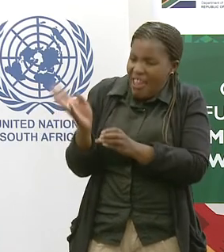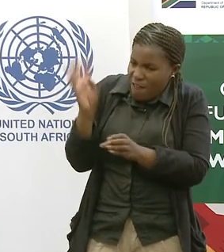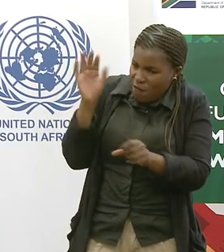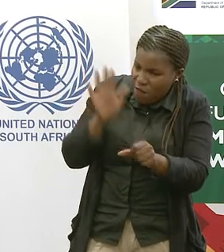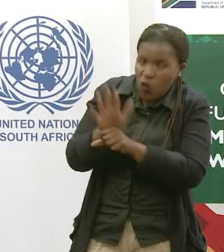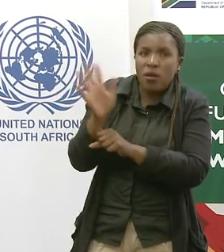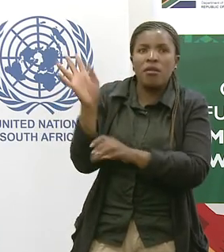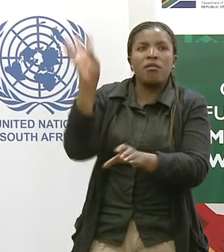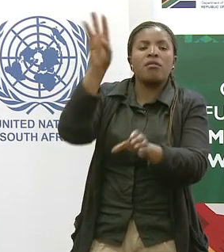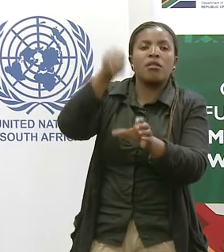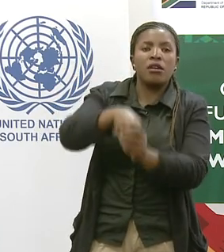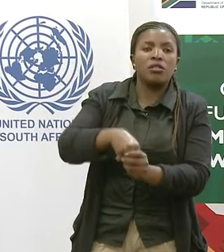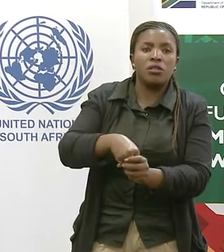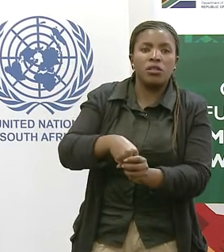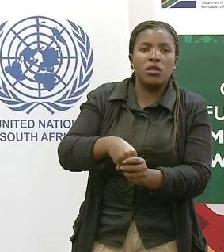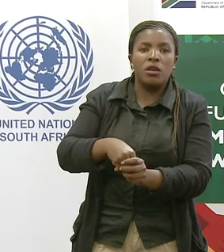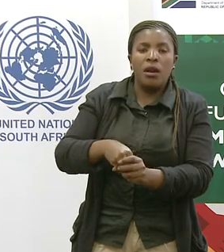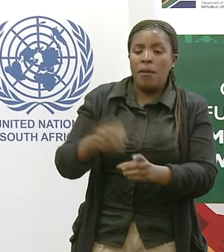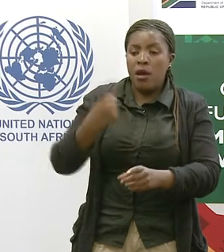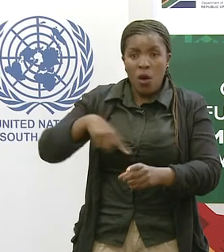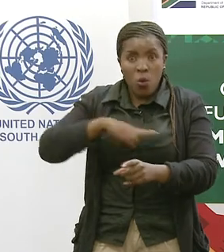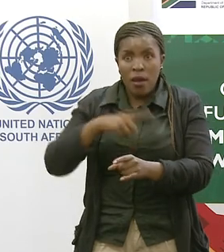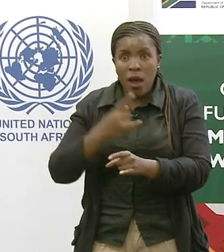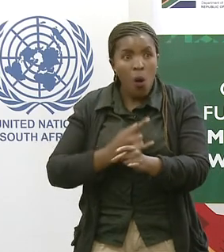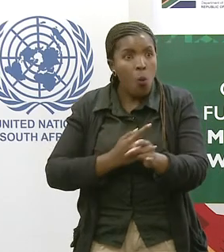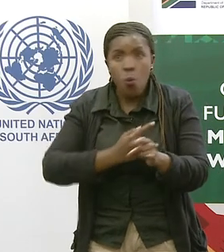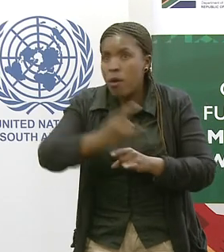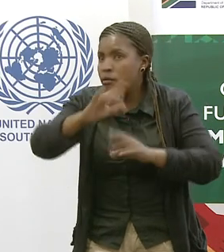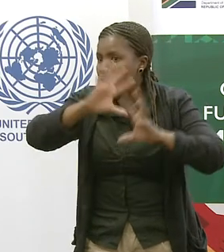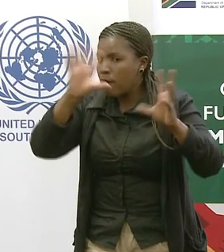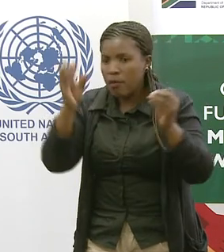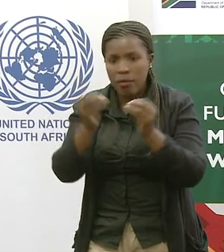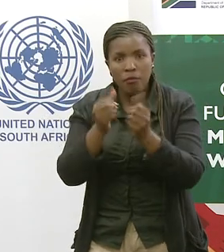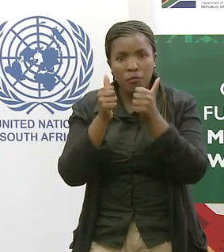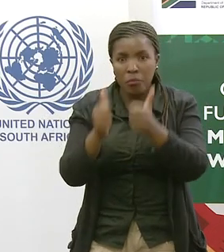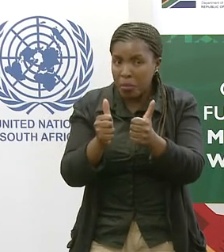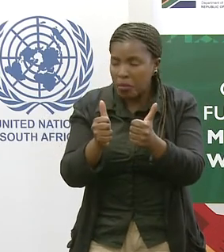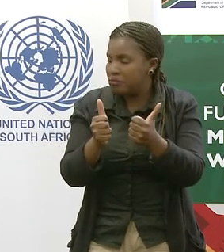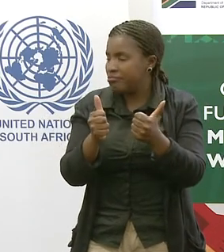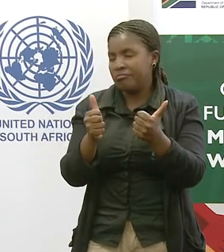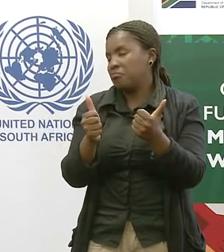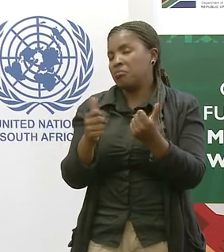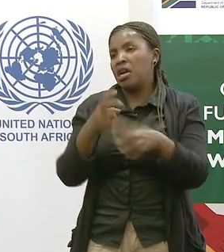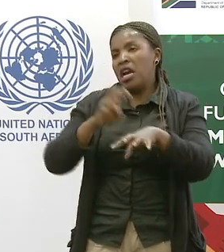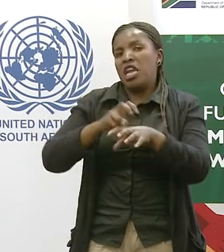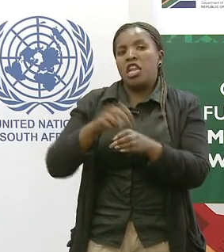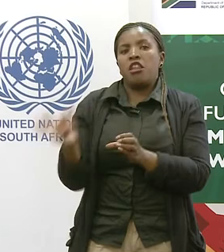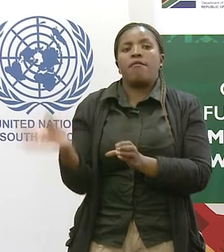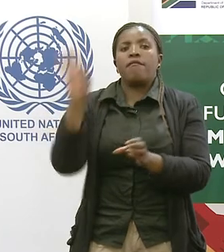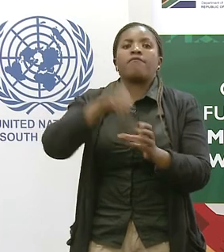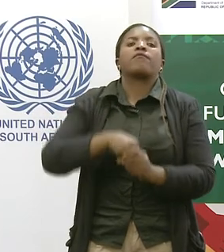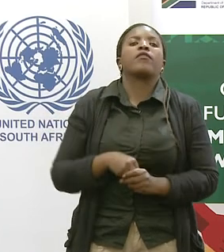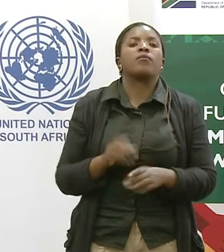are not there yet to be able to make things happen without that engagement. Thank you so much for this